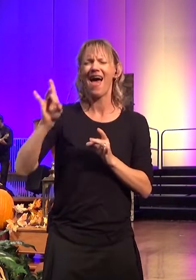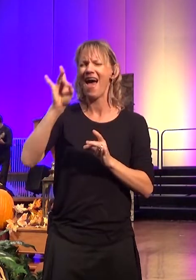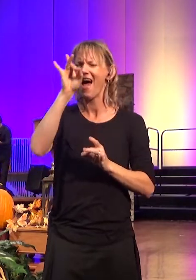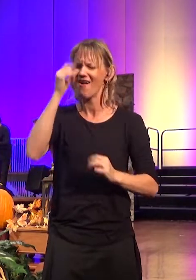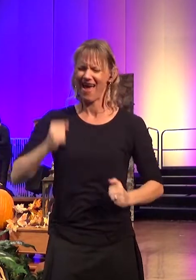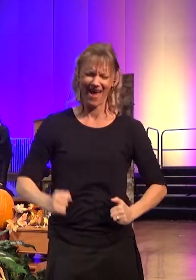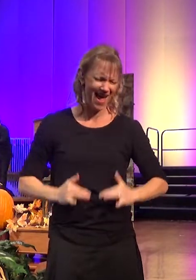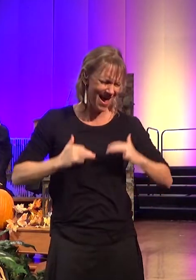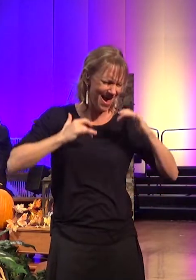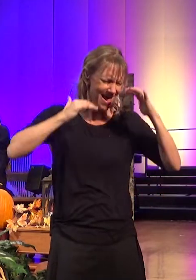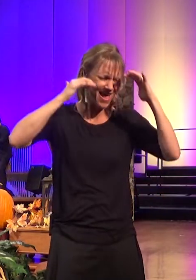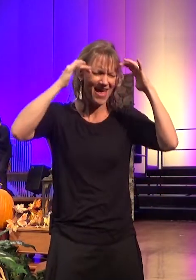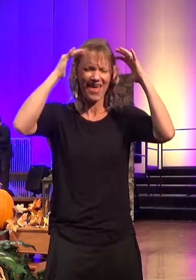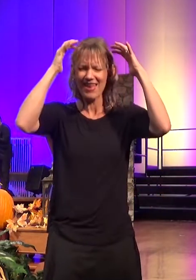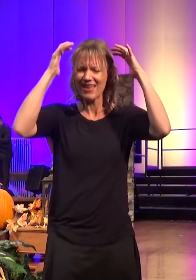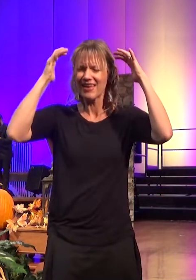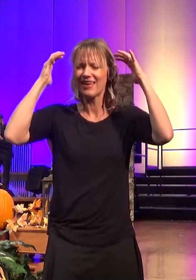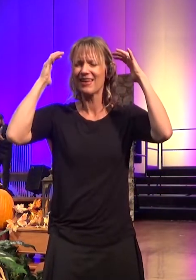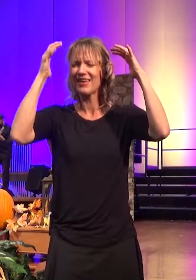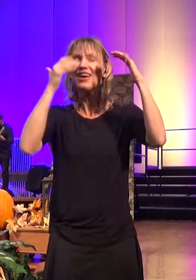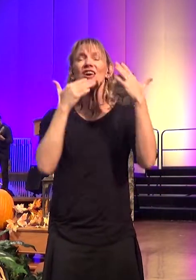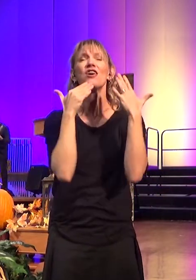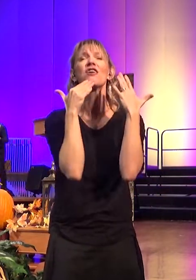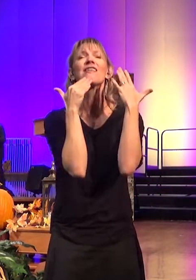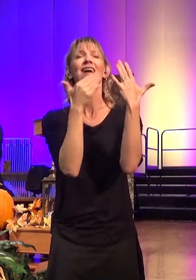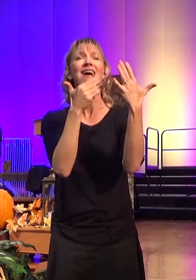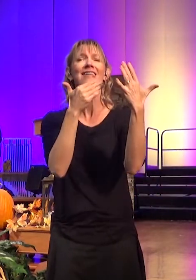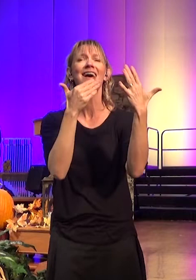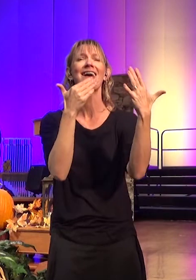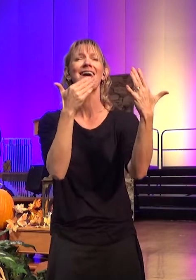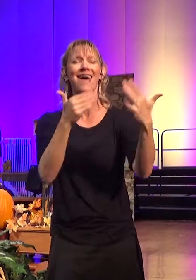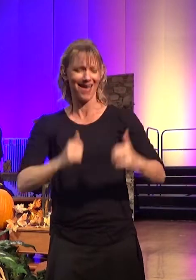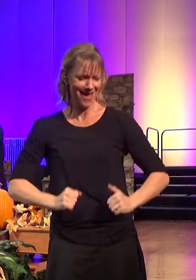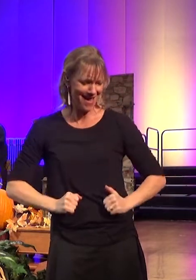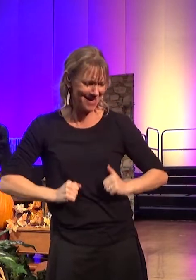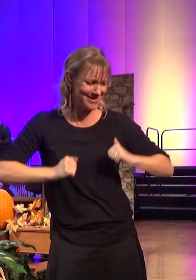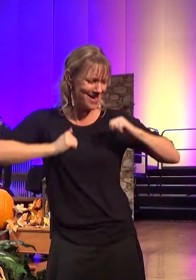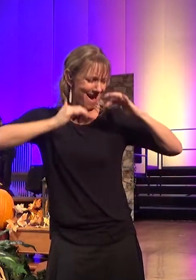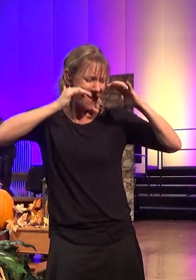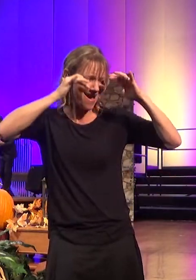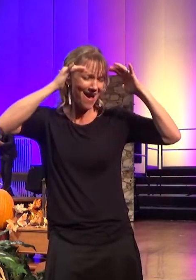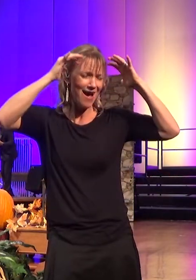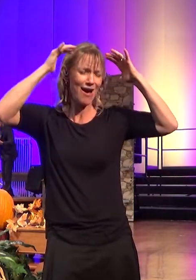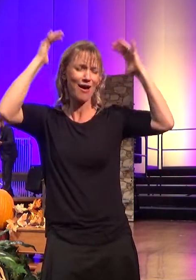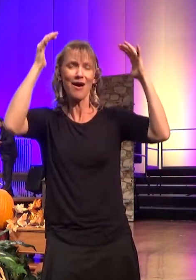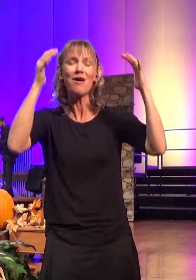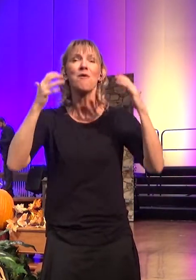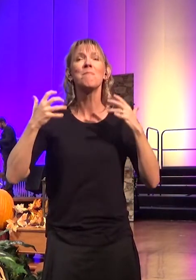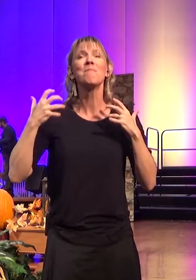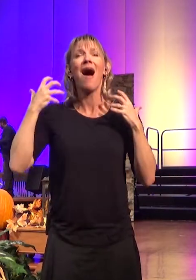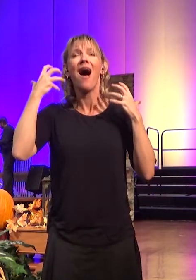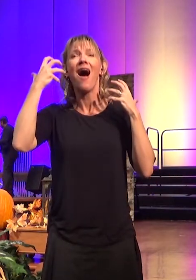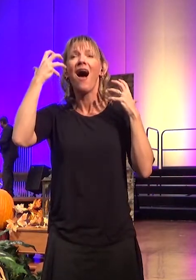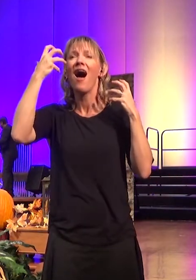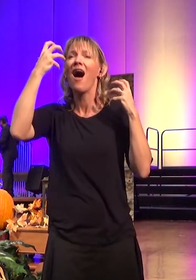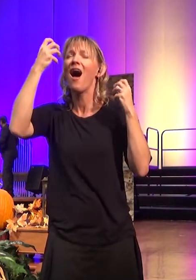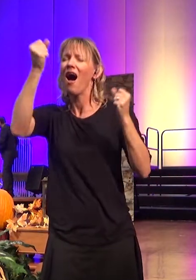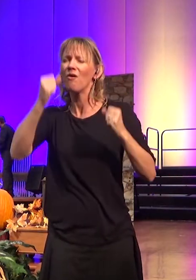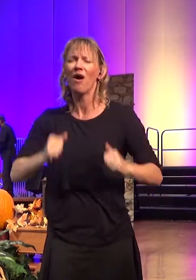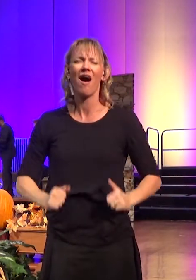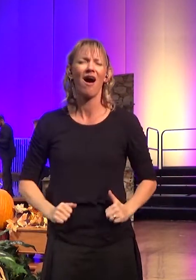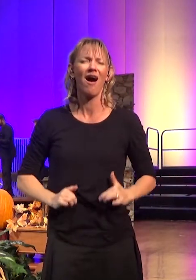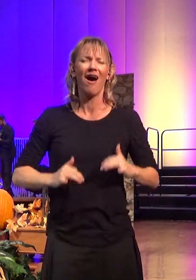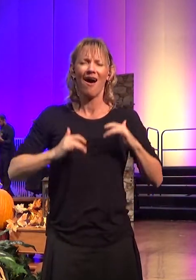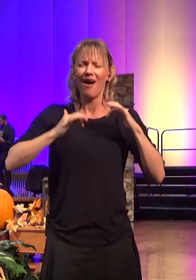love. Fill me with the spirit. Fill me with the goodness. Fill me with